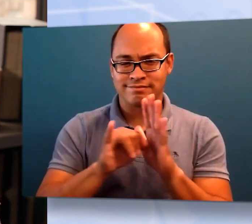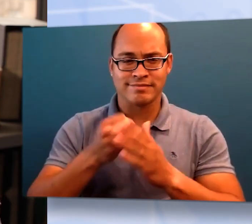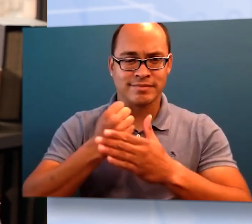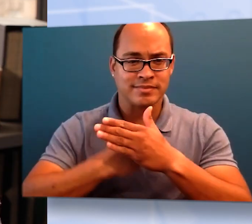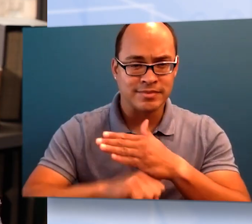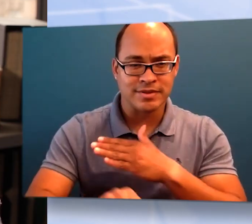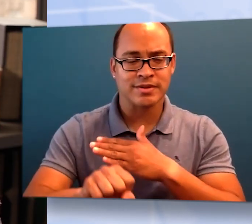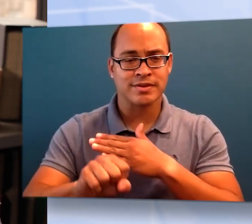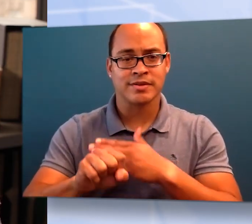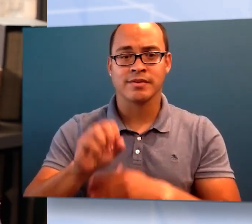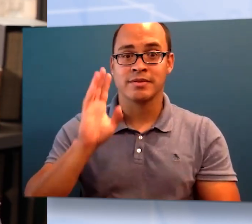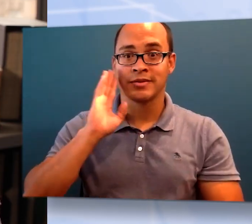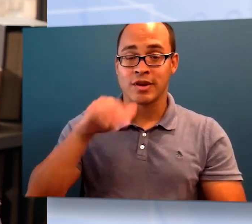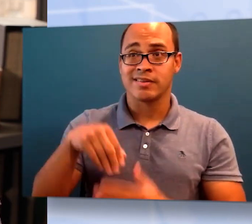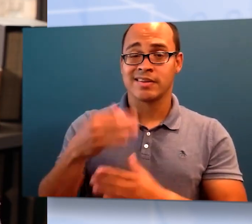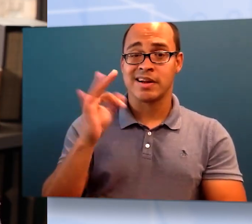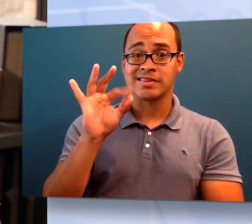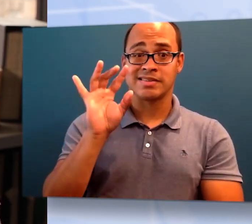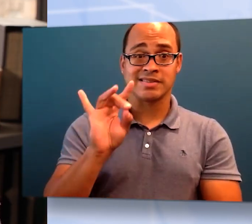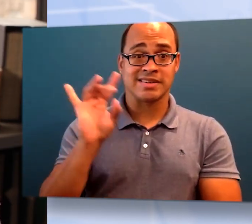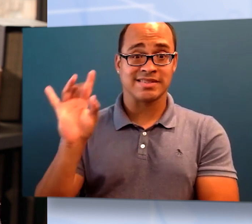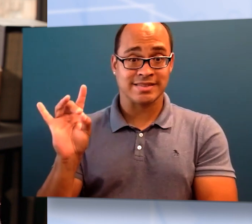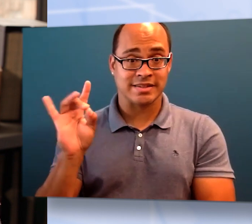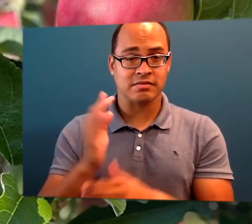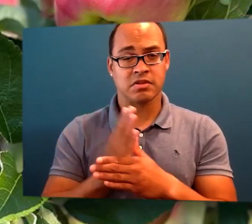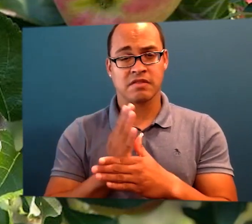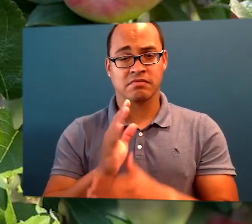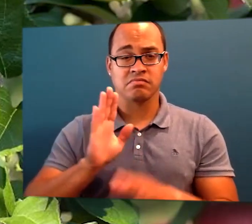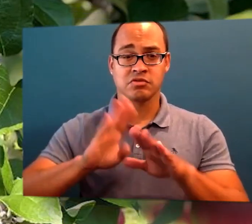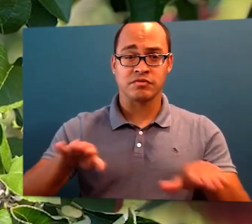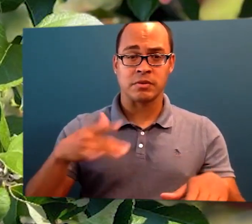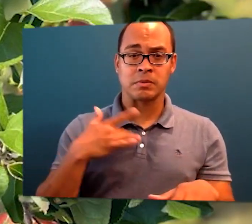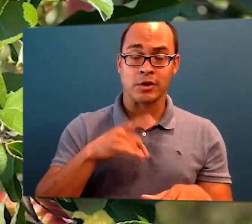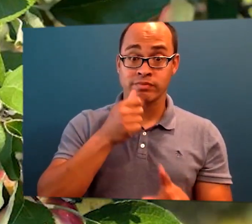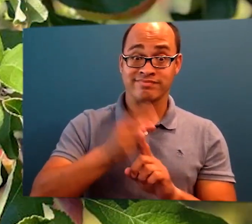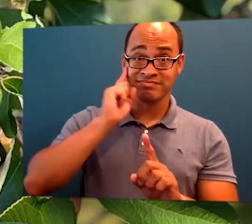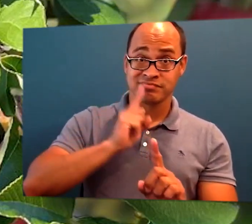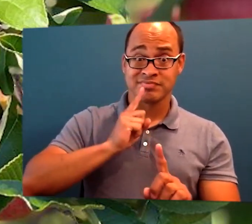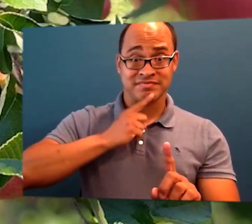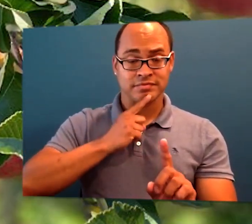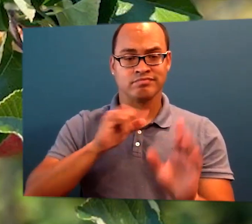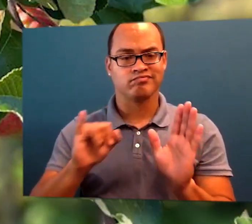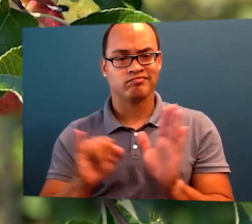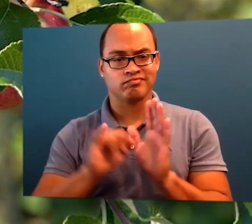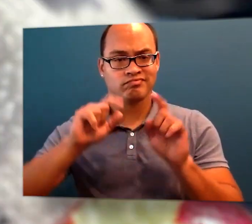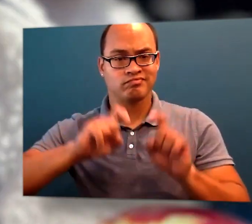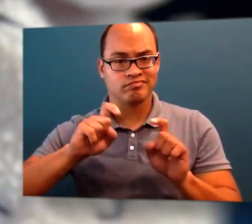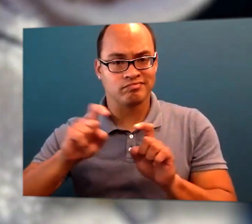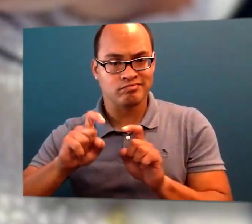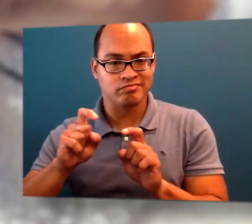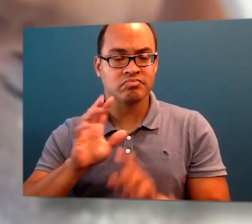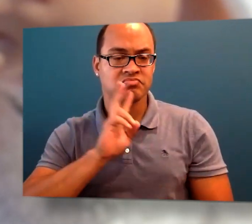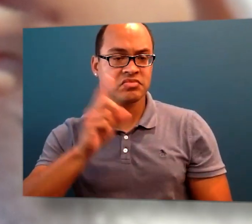In 1988, the average age that a child who was deaf or hard of hearing was identified with hearing loss was